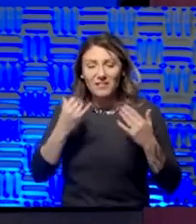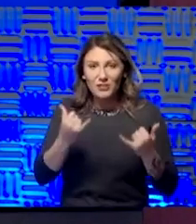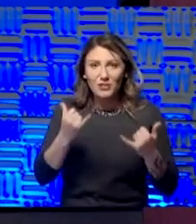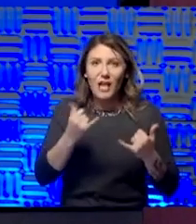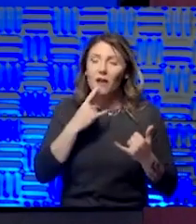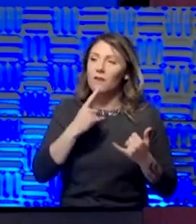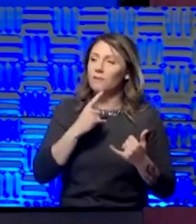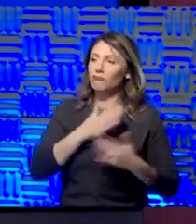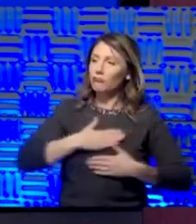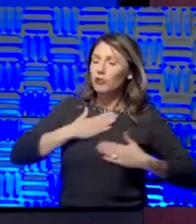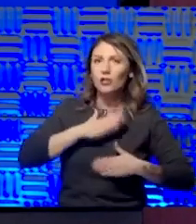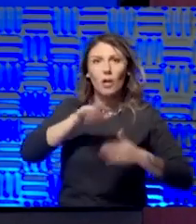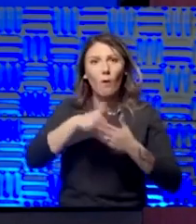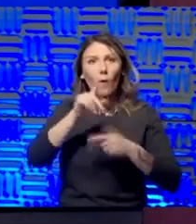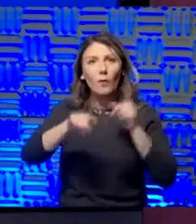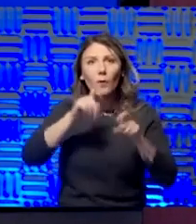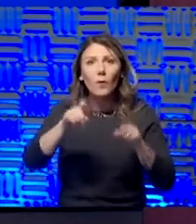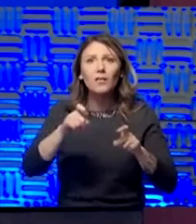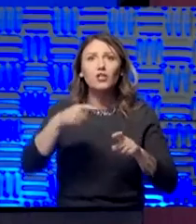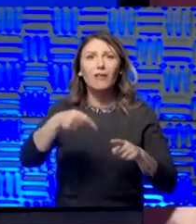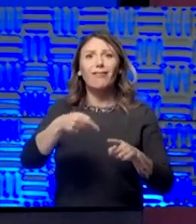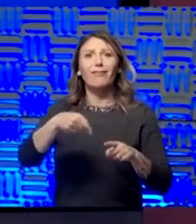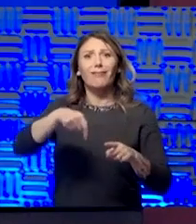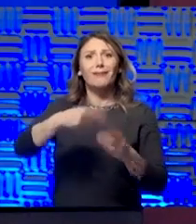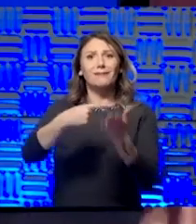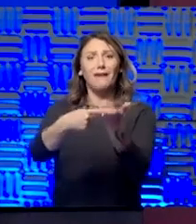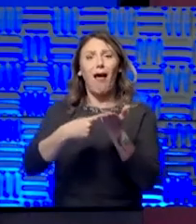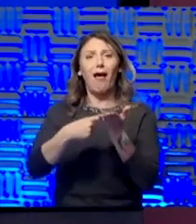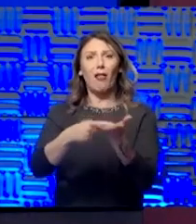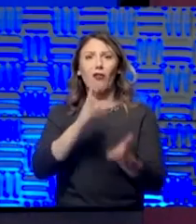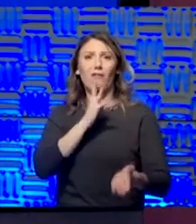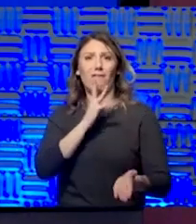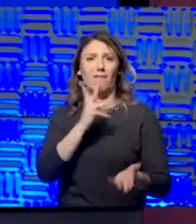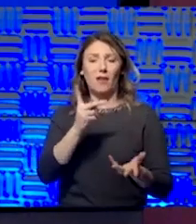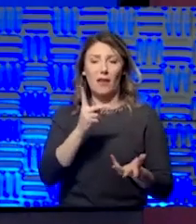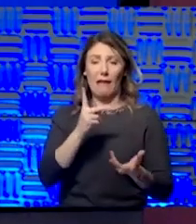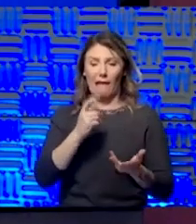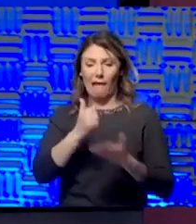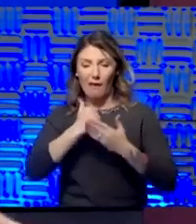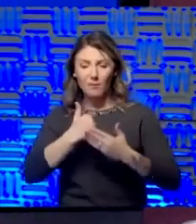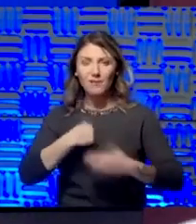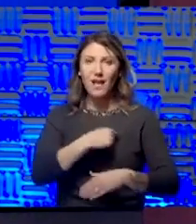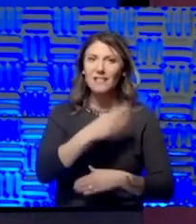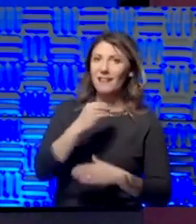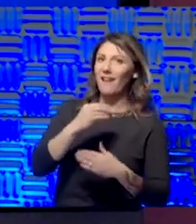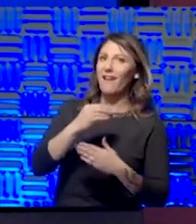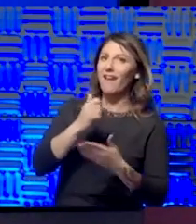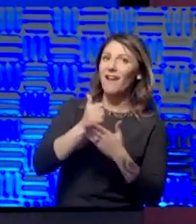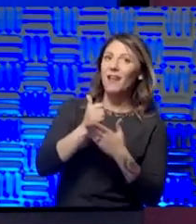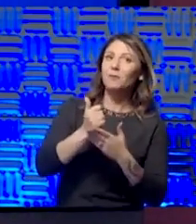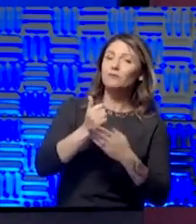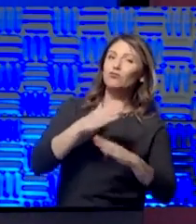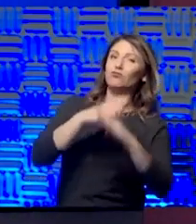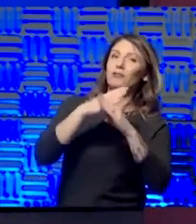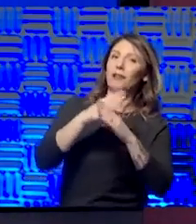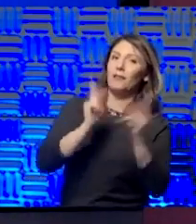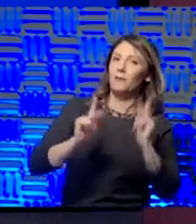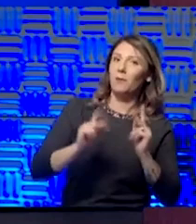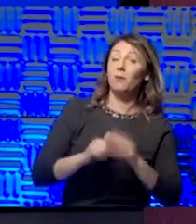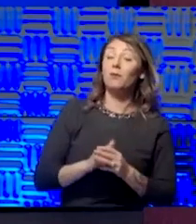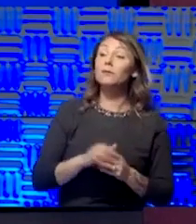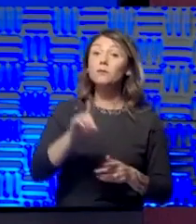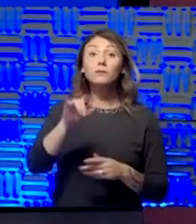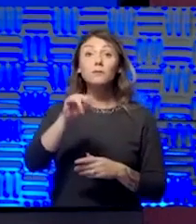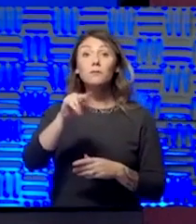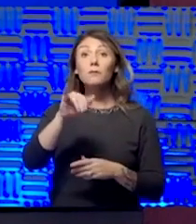have this dialogue and visit with everybody because it helps us, and I think it helps hopefully keep people safe. Damien, any last thoughts before we go?